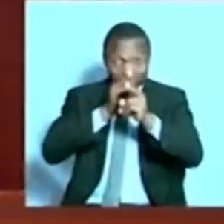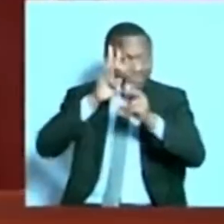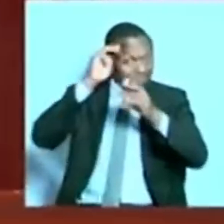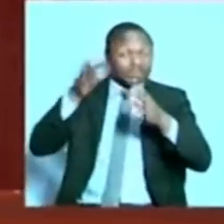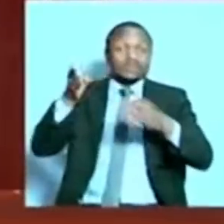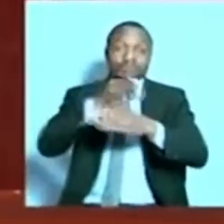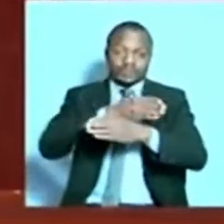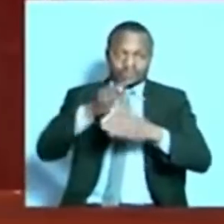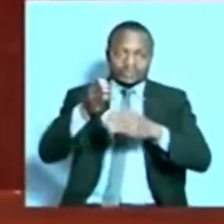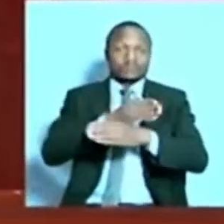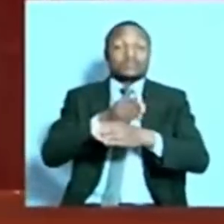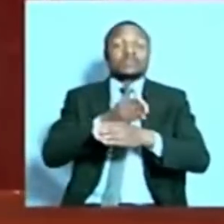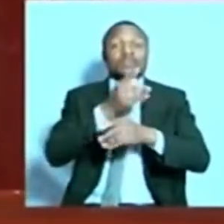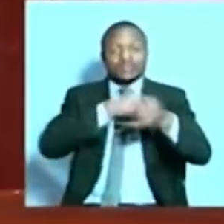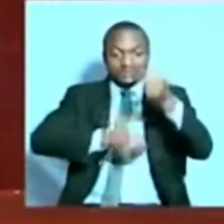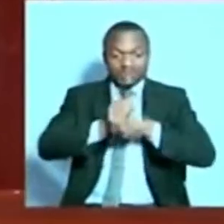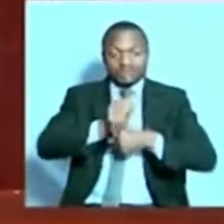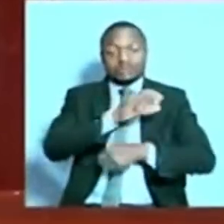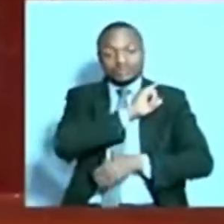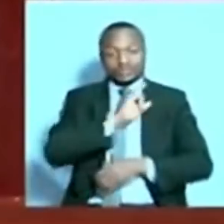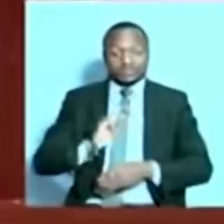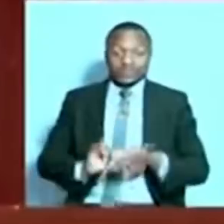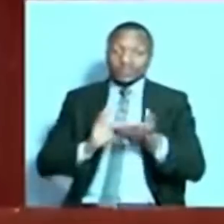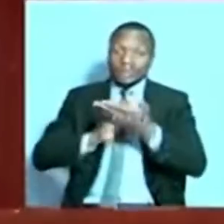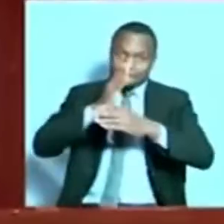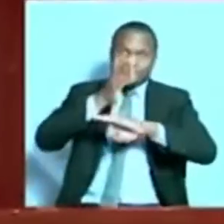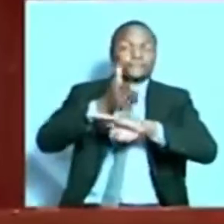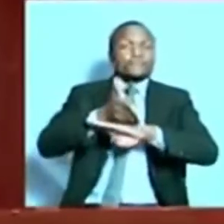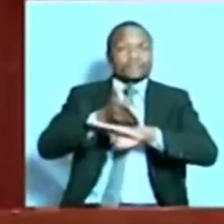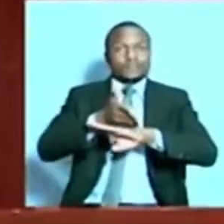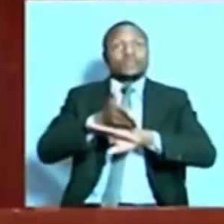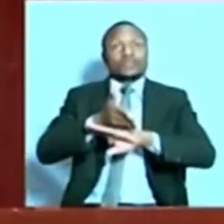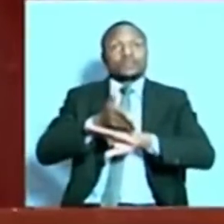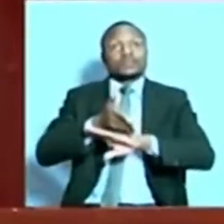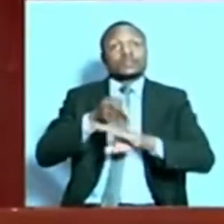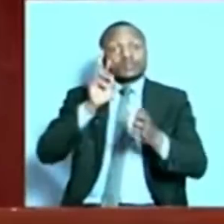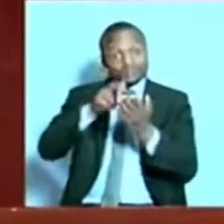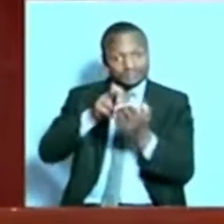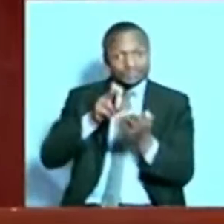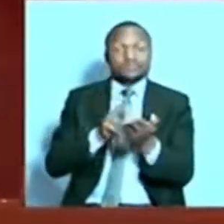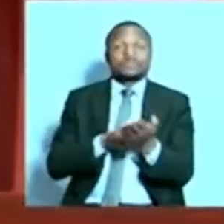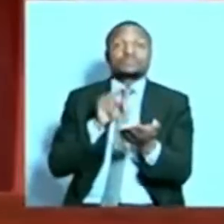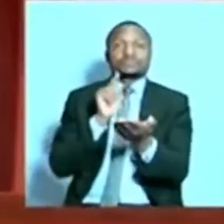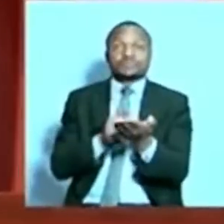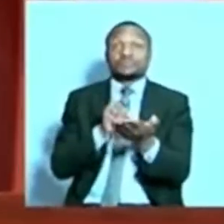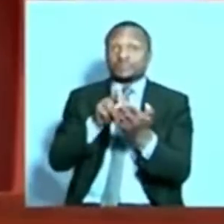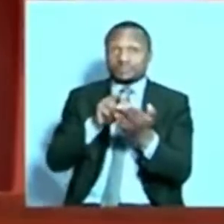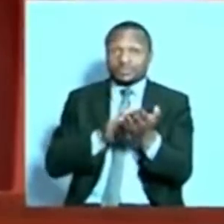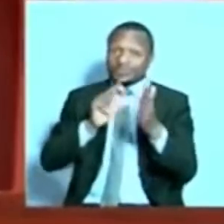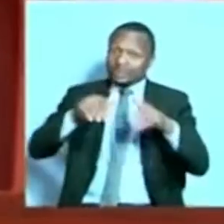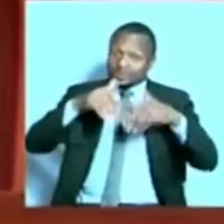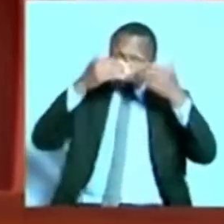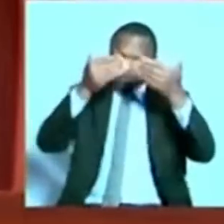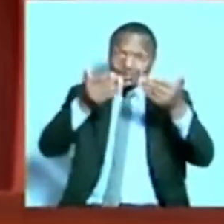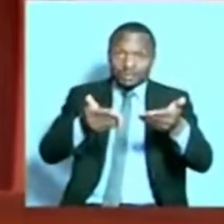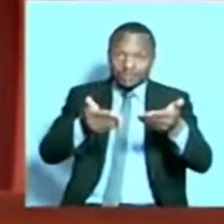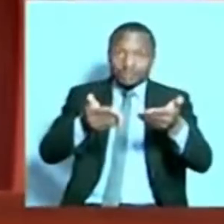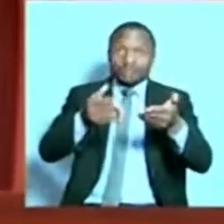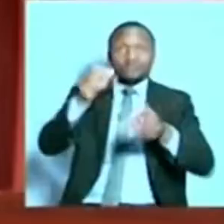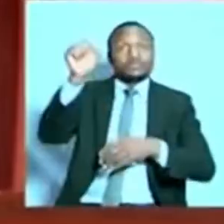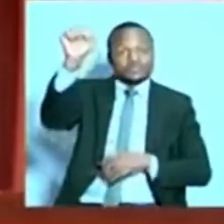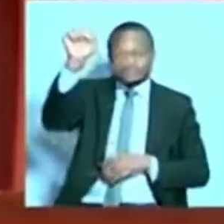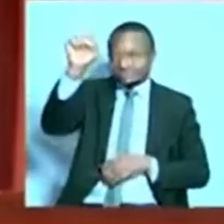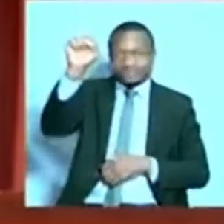Commerce, Trade and Industry. After that, the House did consider a report, and this report was presented by Shangombo, Member